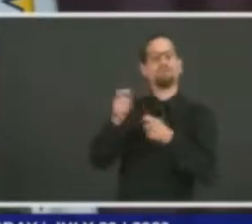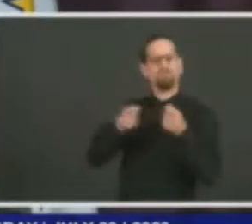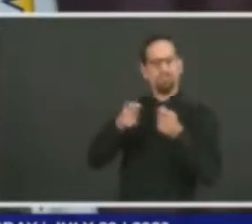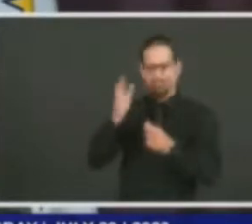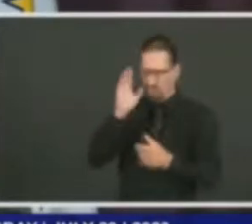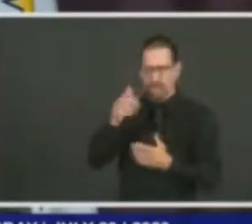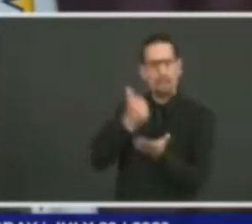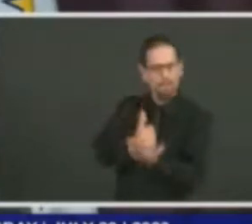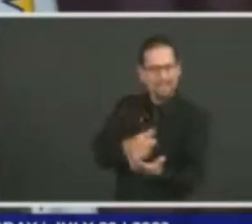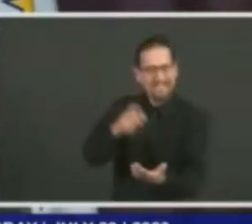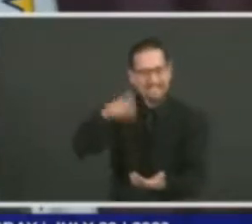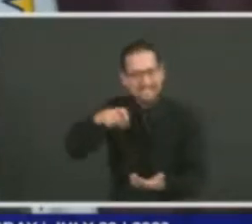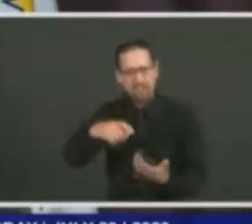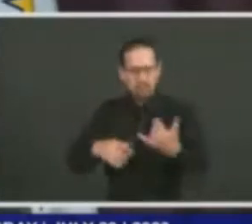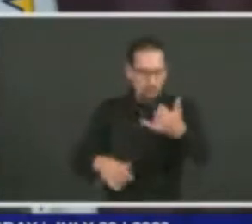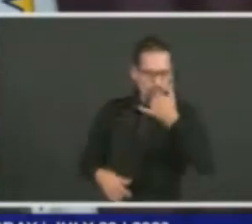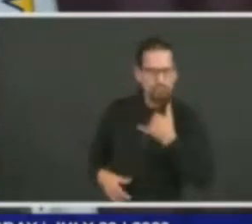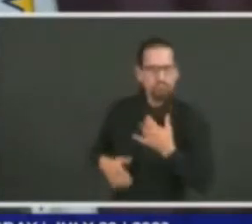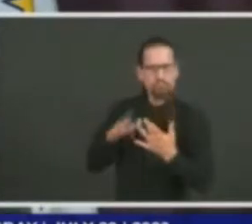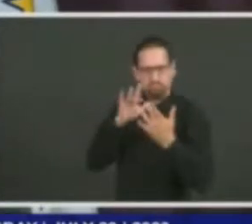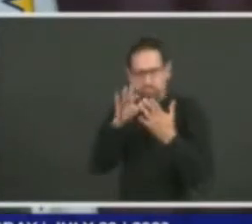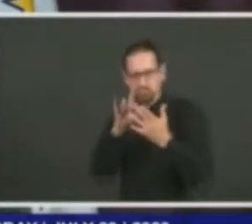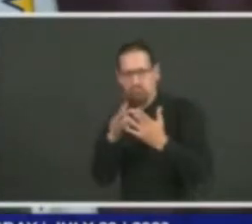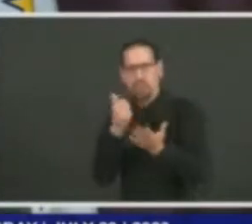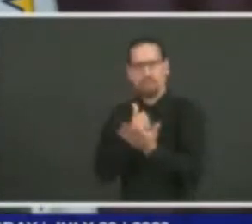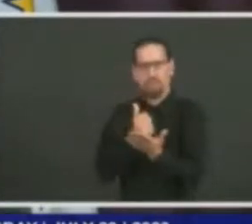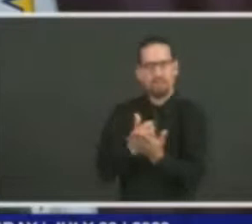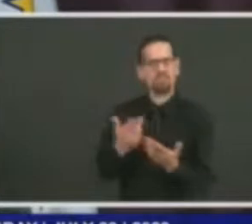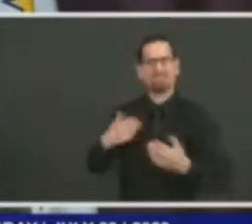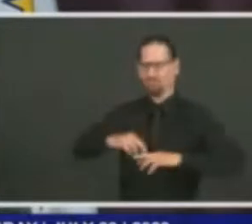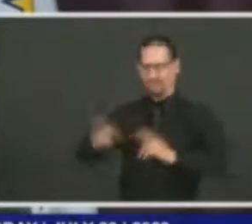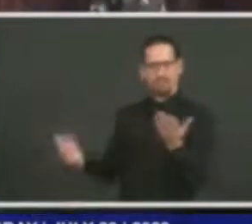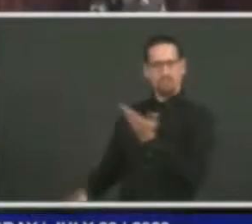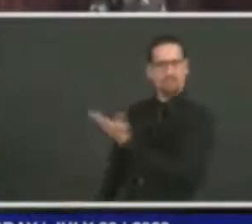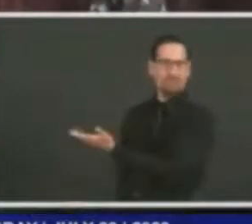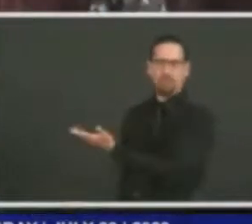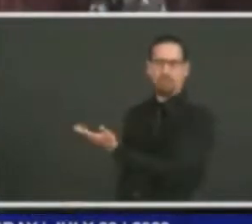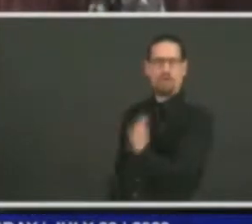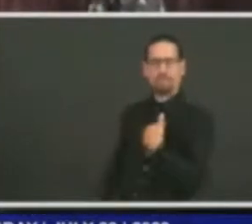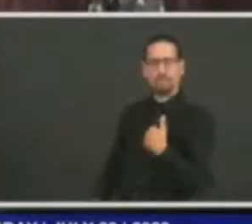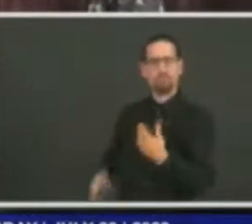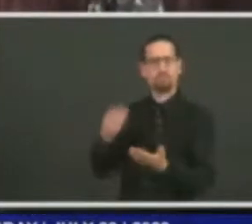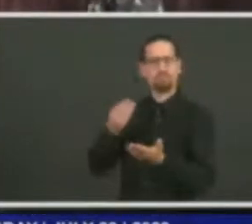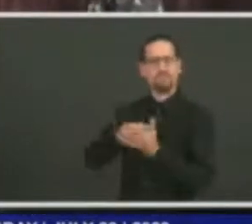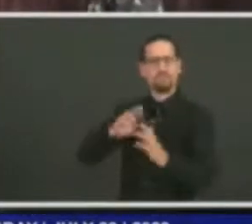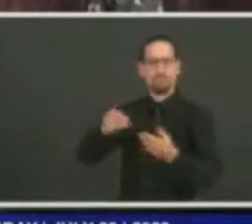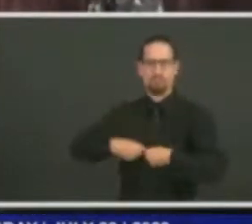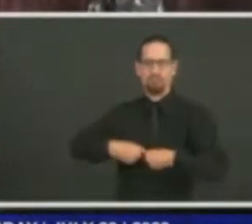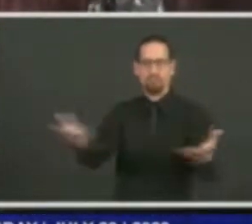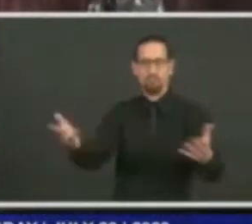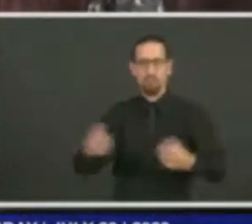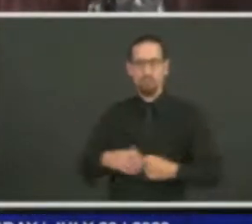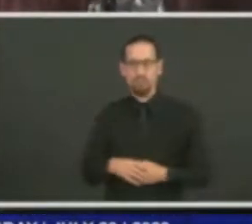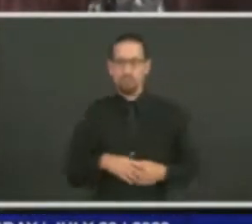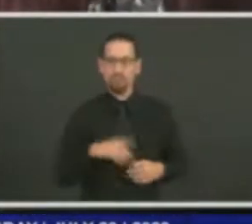hand. And they're hoping to start getting the money out the door, I think, next week. Is it still first come, first serve? Yes.